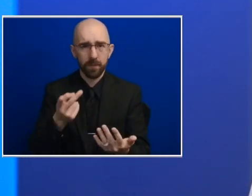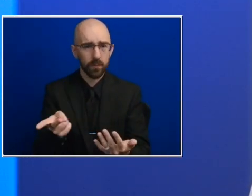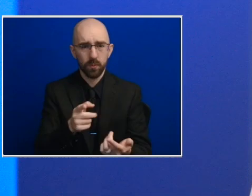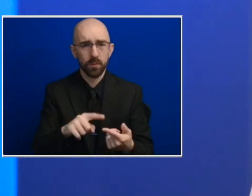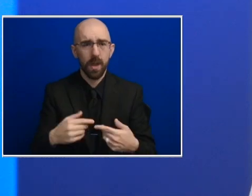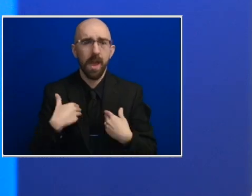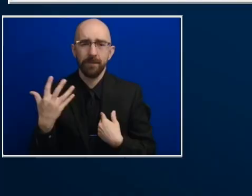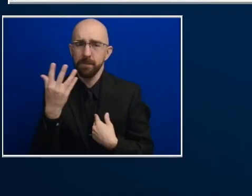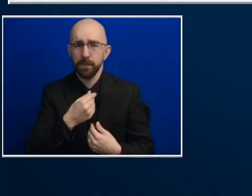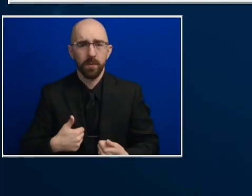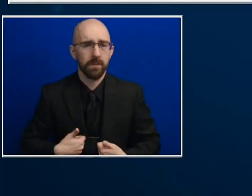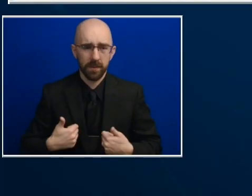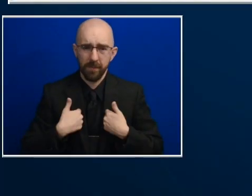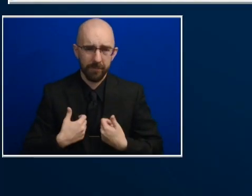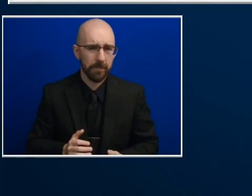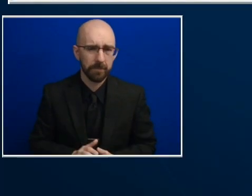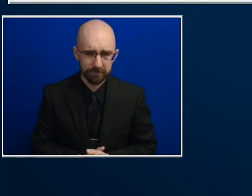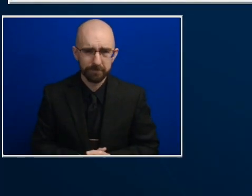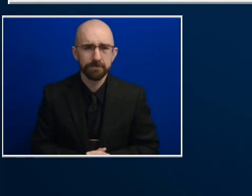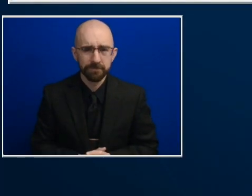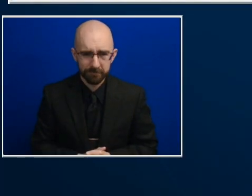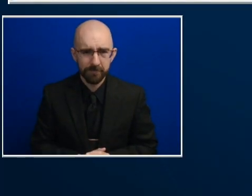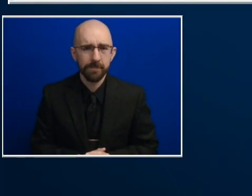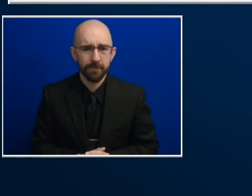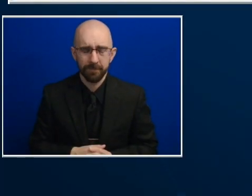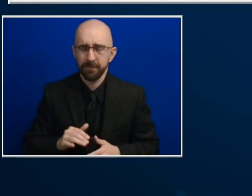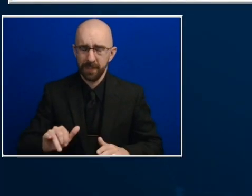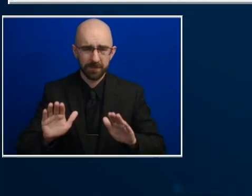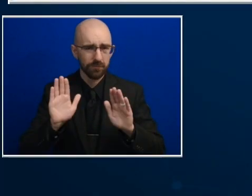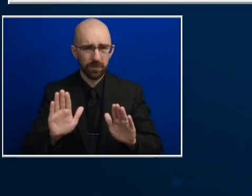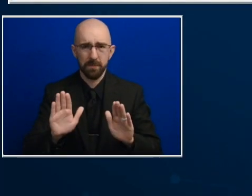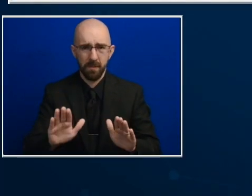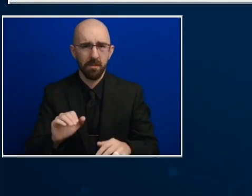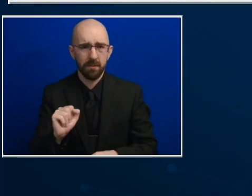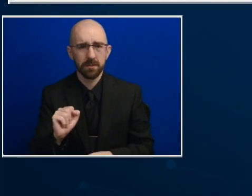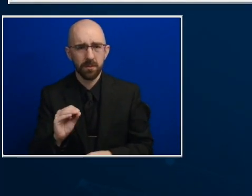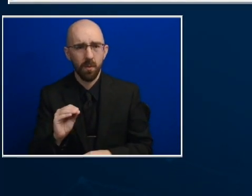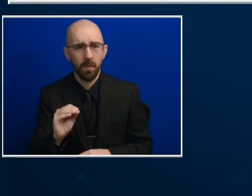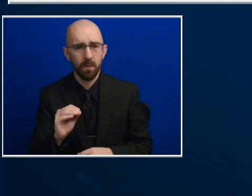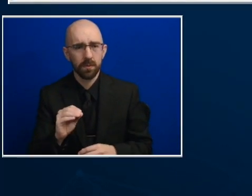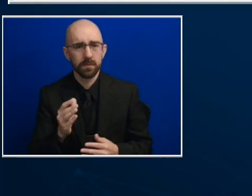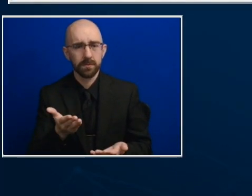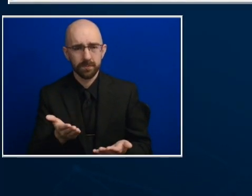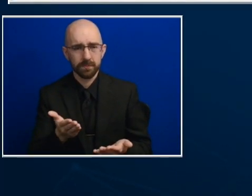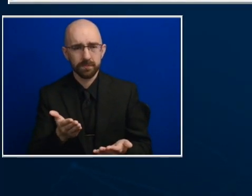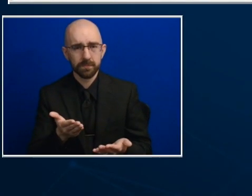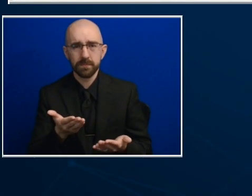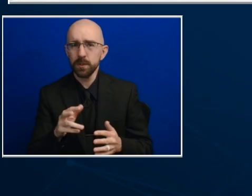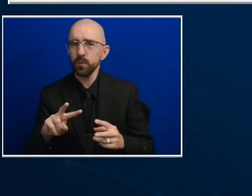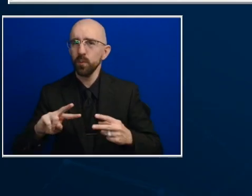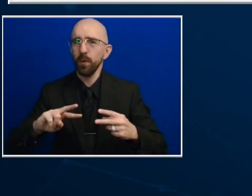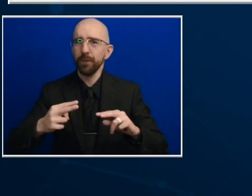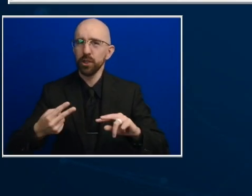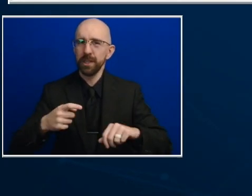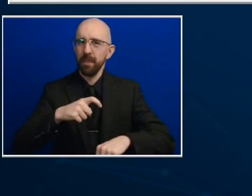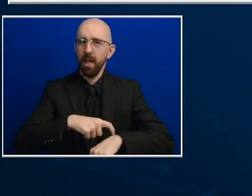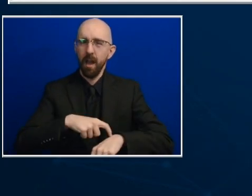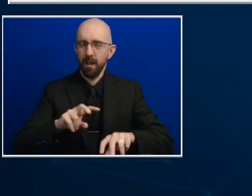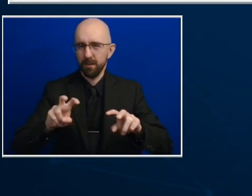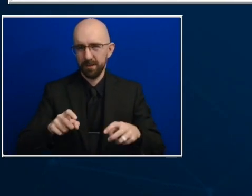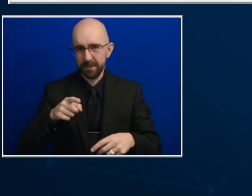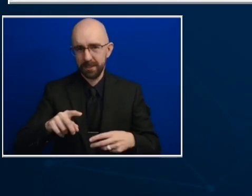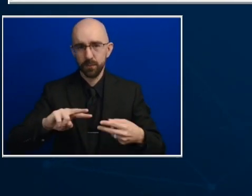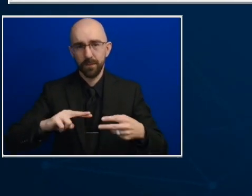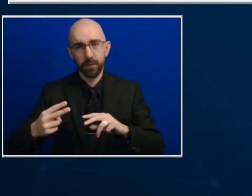life. That's pretty incredible. So turning things, reversing the clock. Is this the reversing aging,